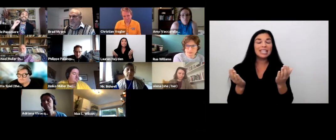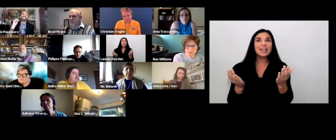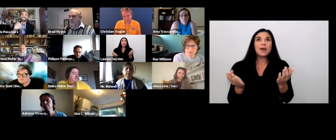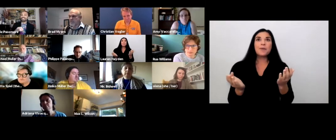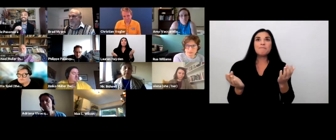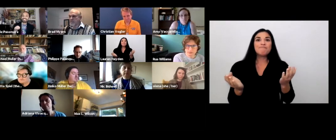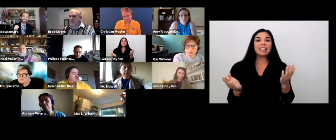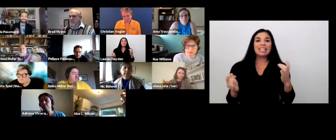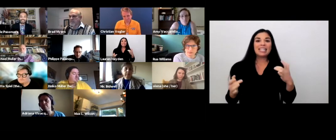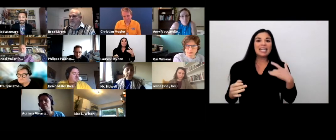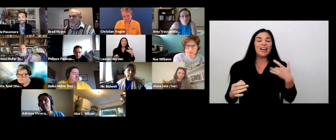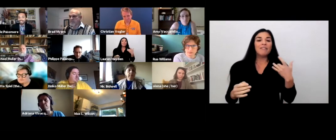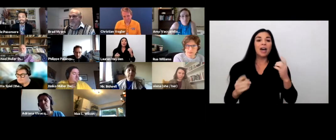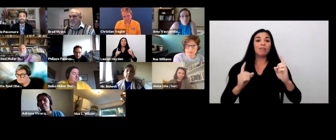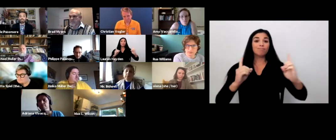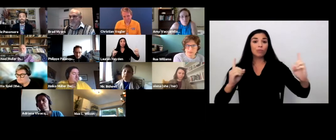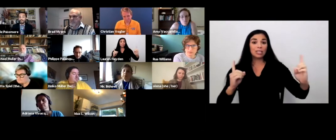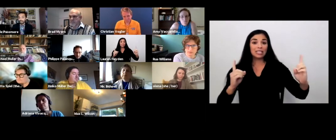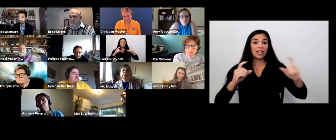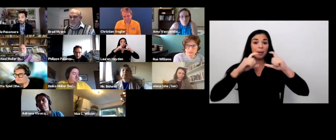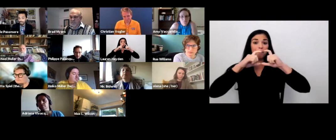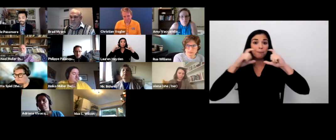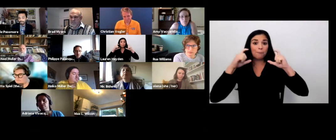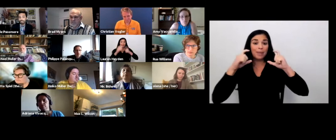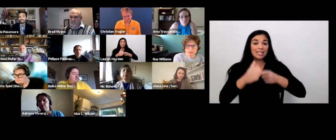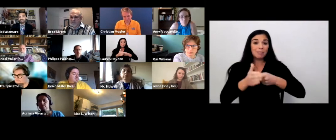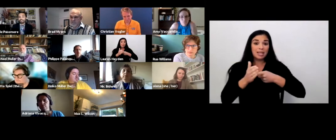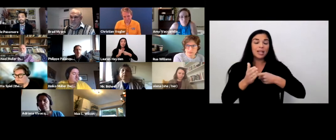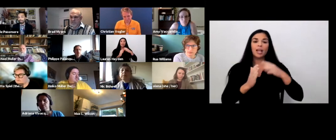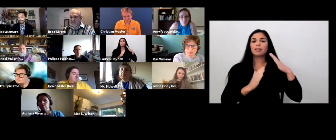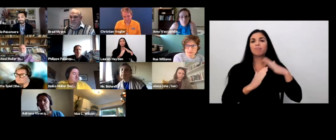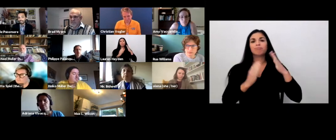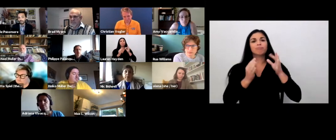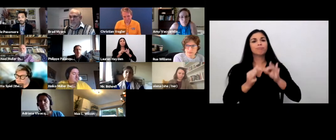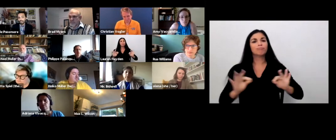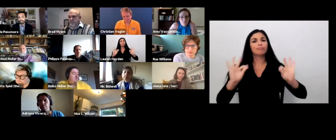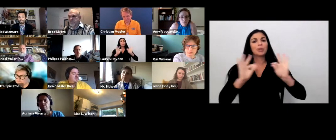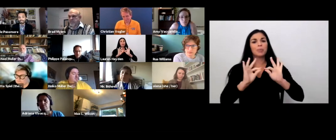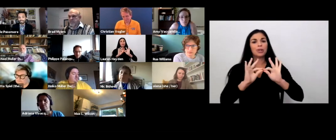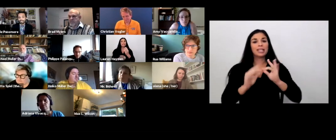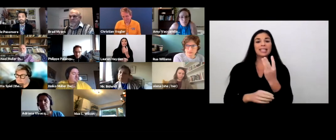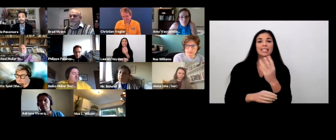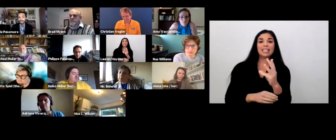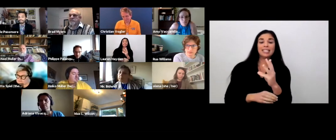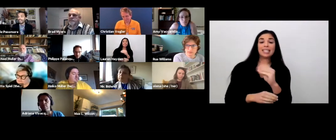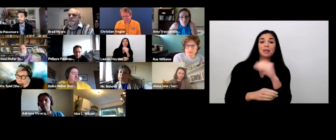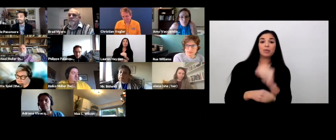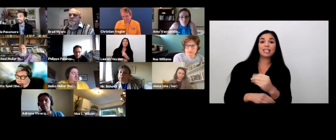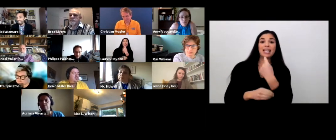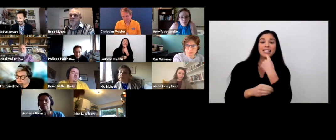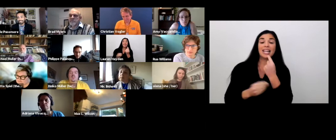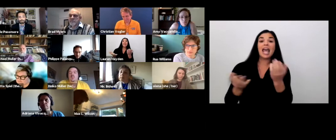felt social distancing and mask mandates were very important. And 16% said that they wanted social distancing, masks,